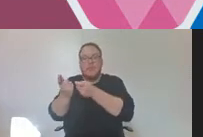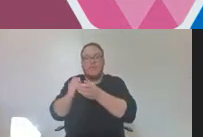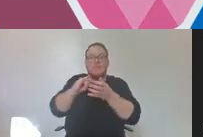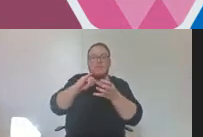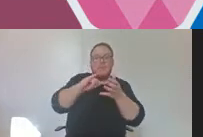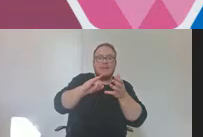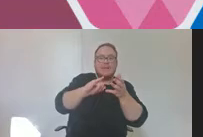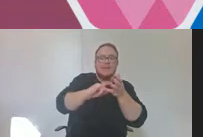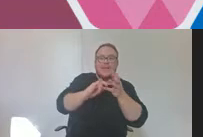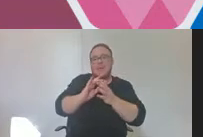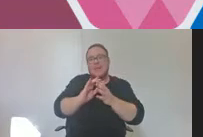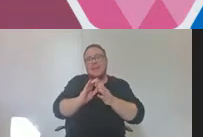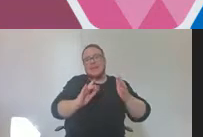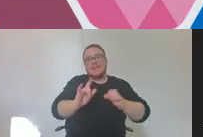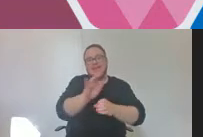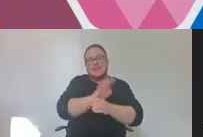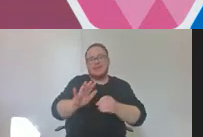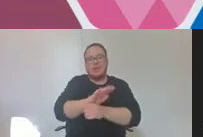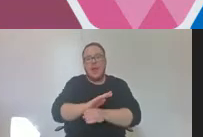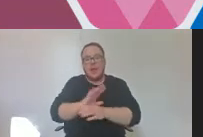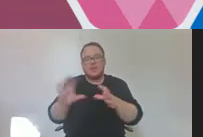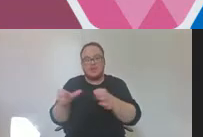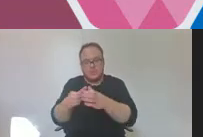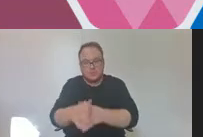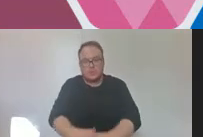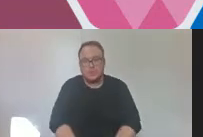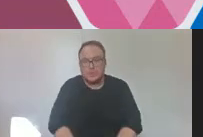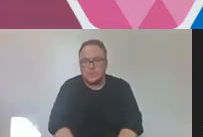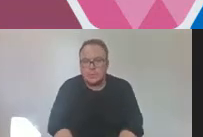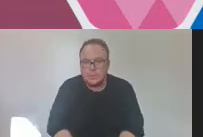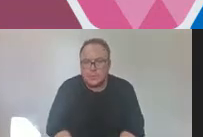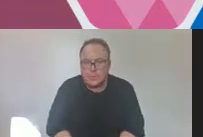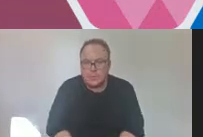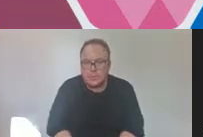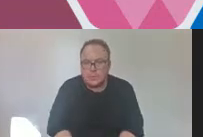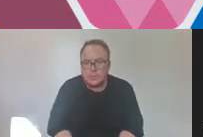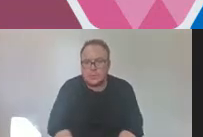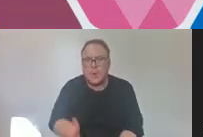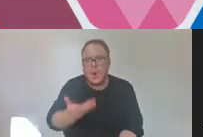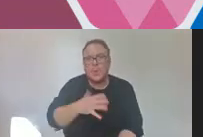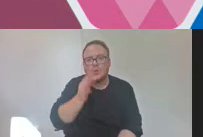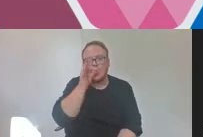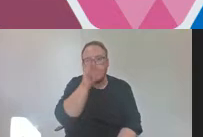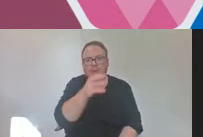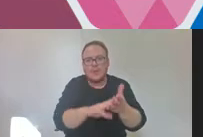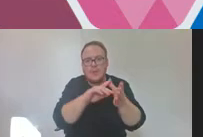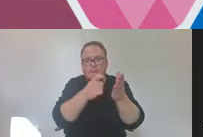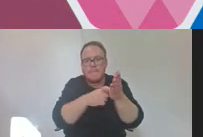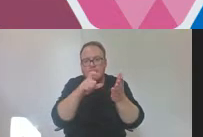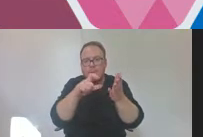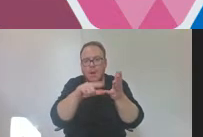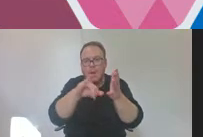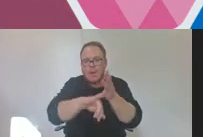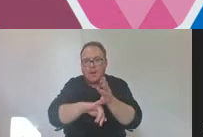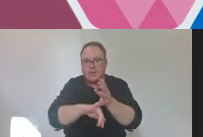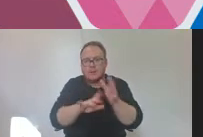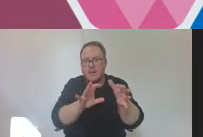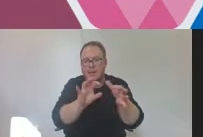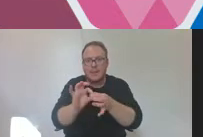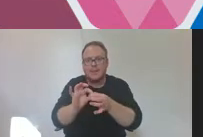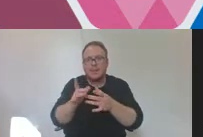Group. Just like to ask a couple of questions of Marcus, if I may. In relation to the session that you gave us